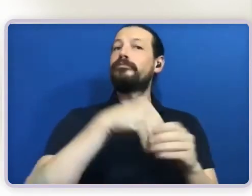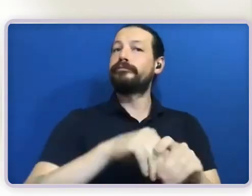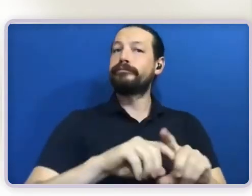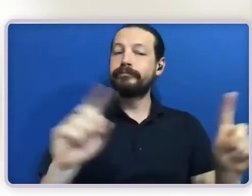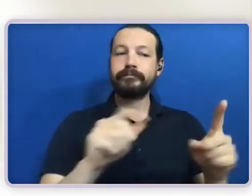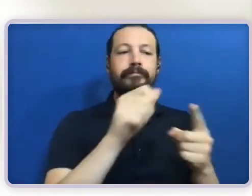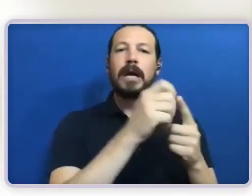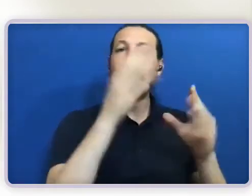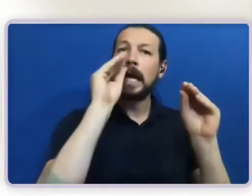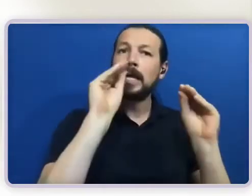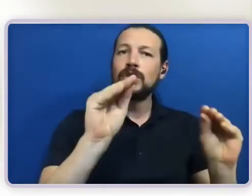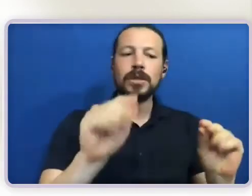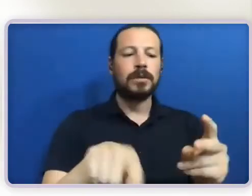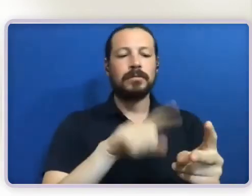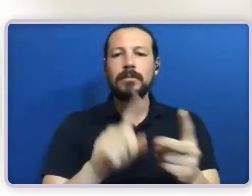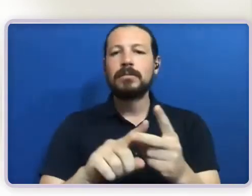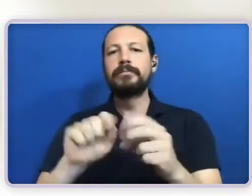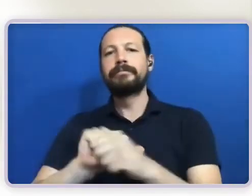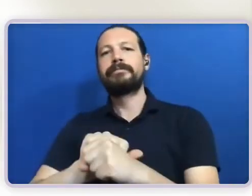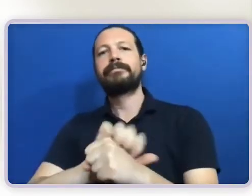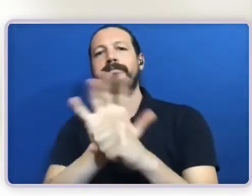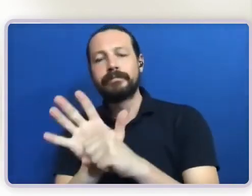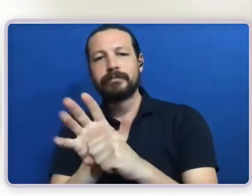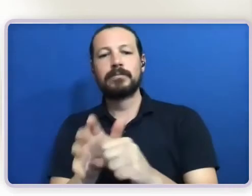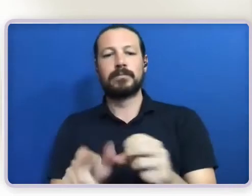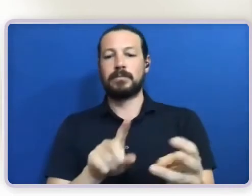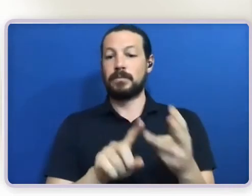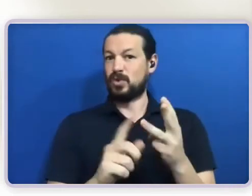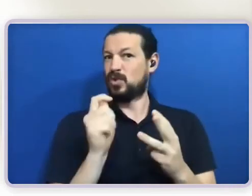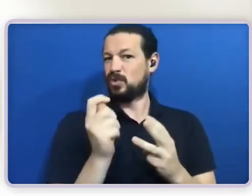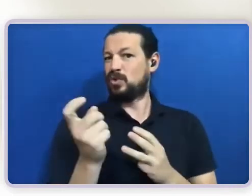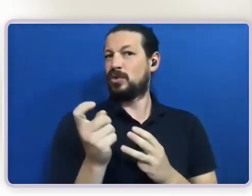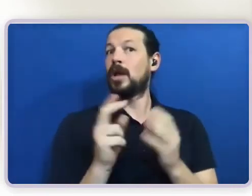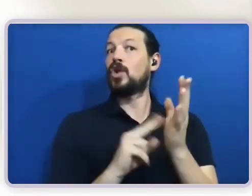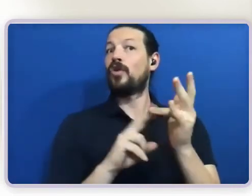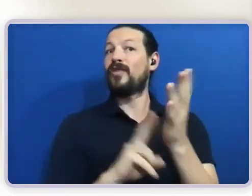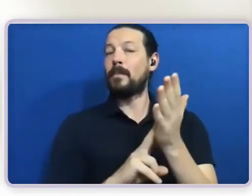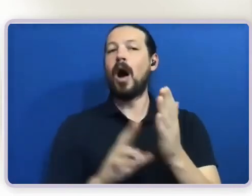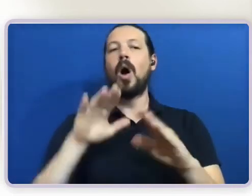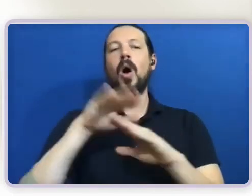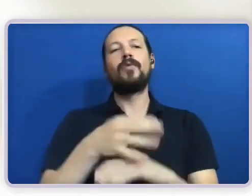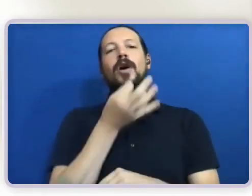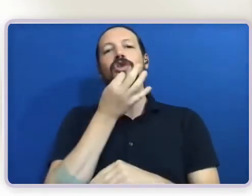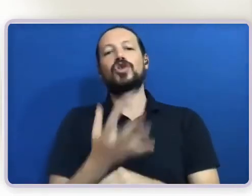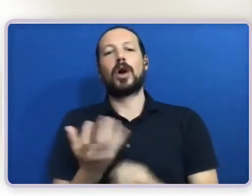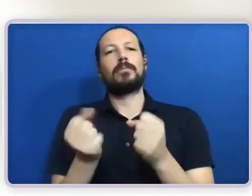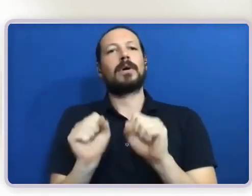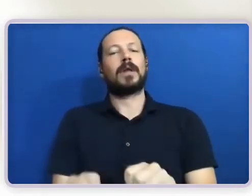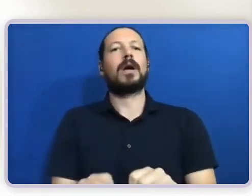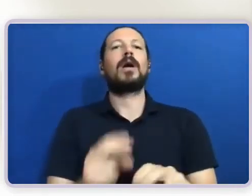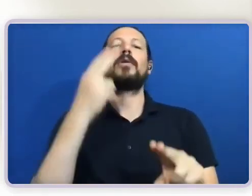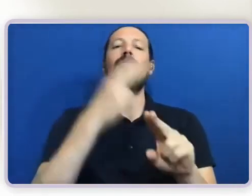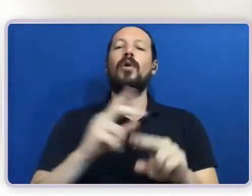COVID-19, and there's one coming up in November about child protection for First Nations